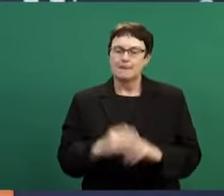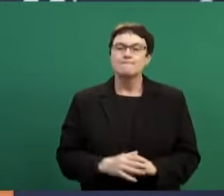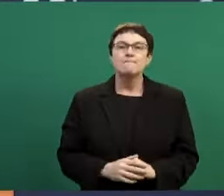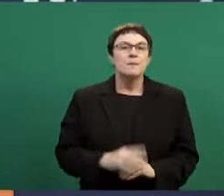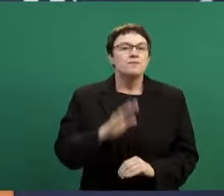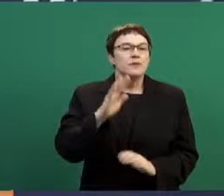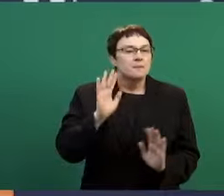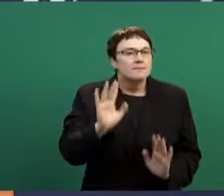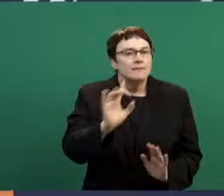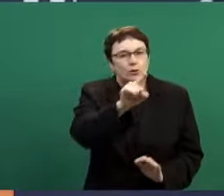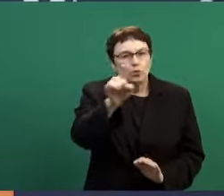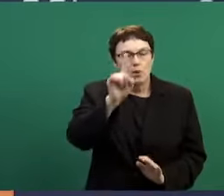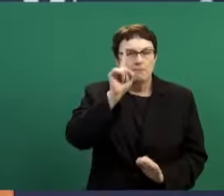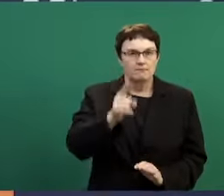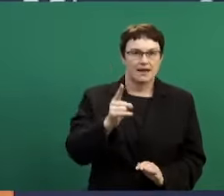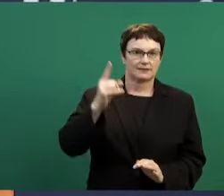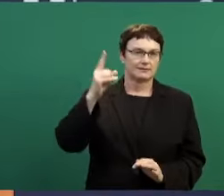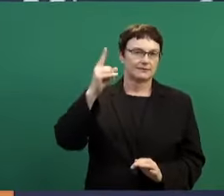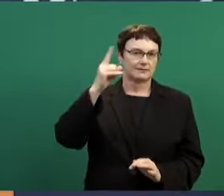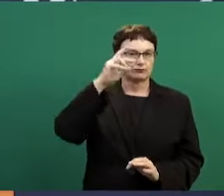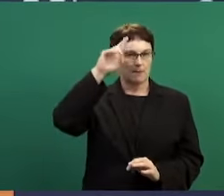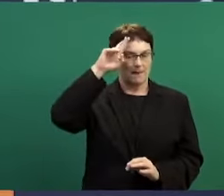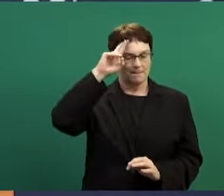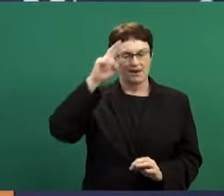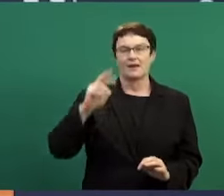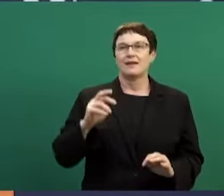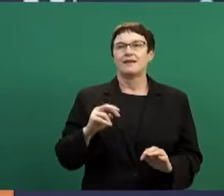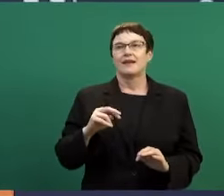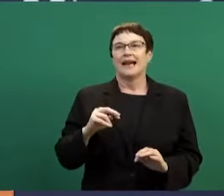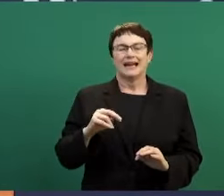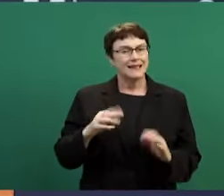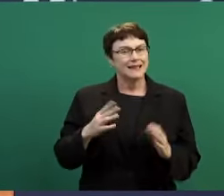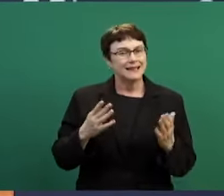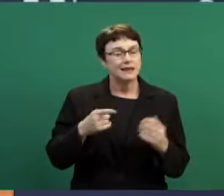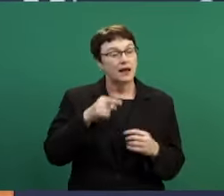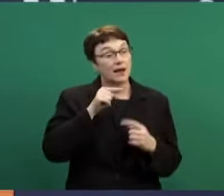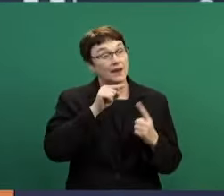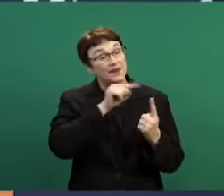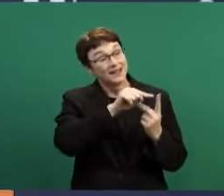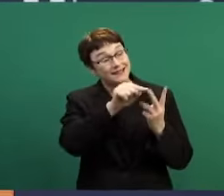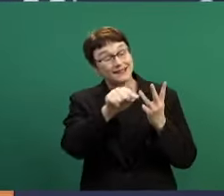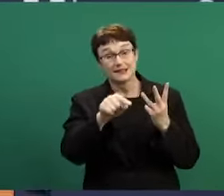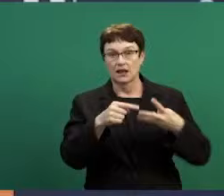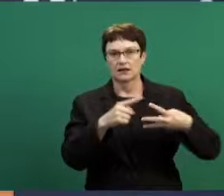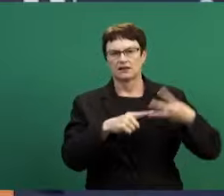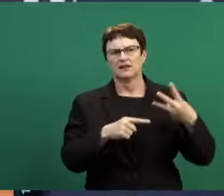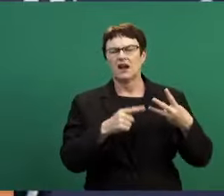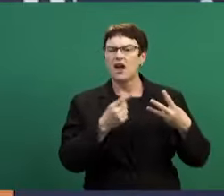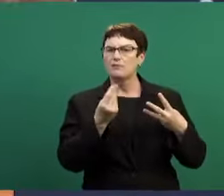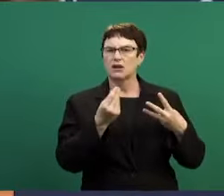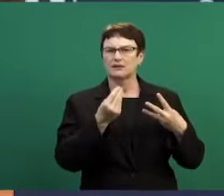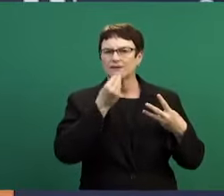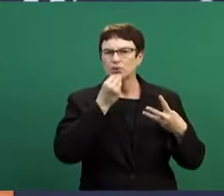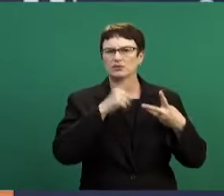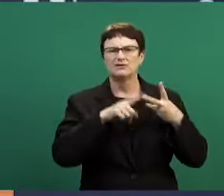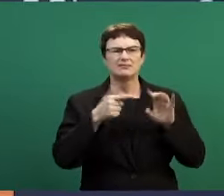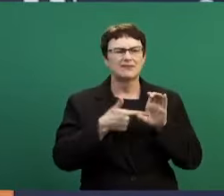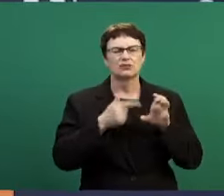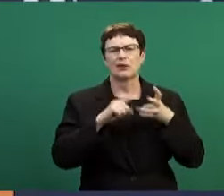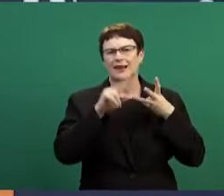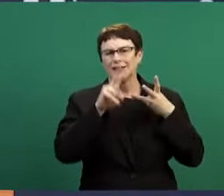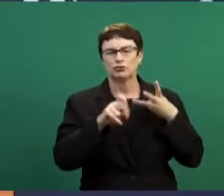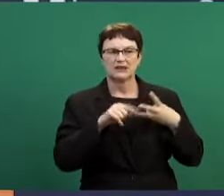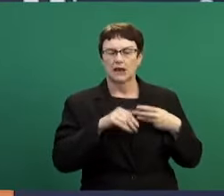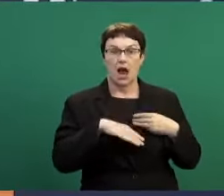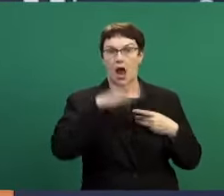that even the pressures in those volatile items could spread into the core and thus